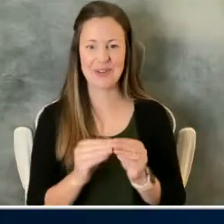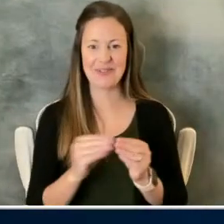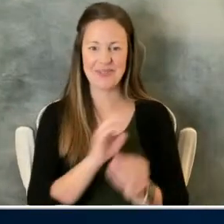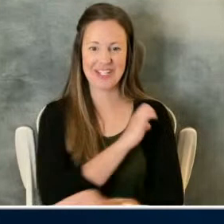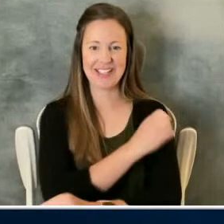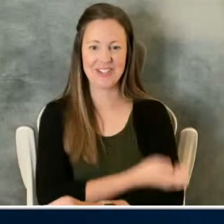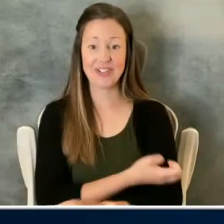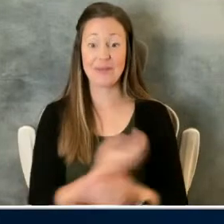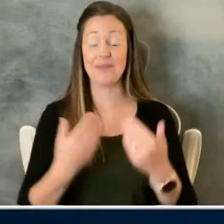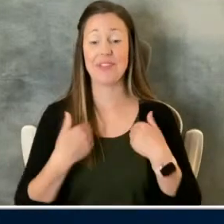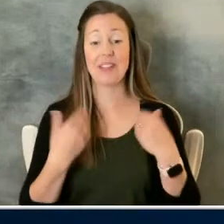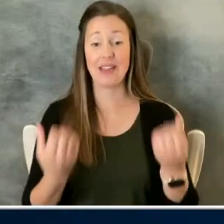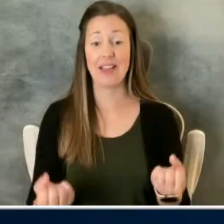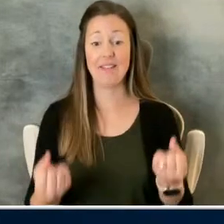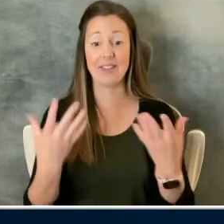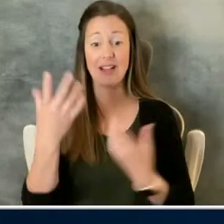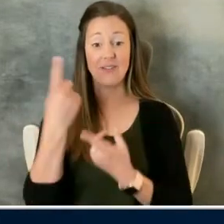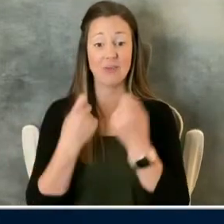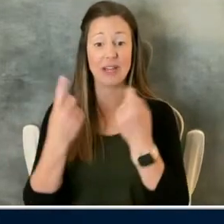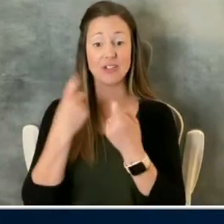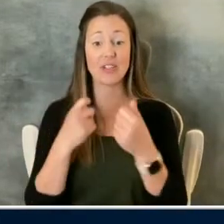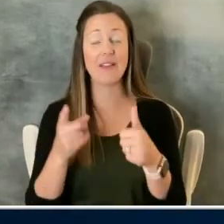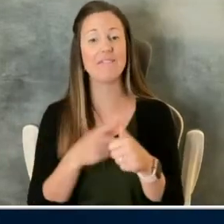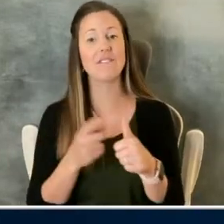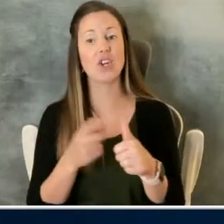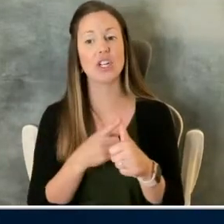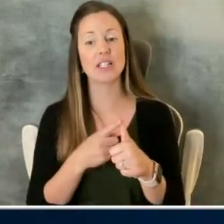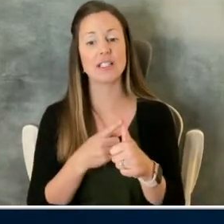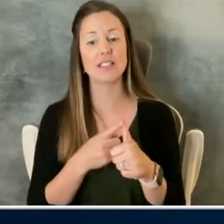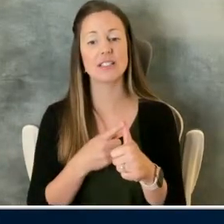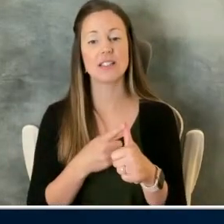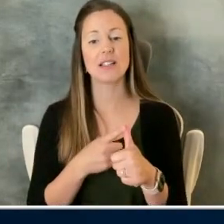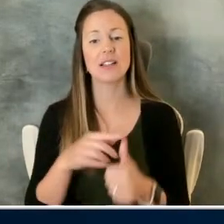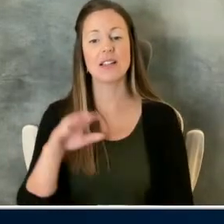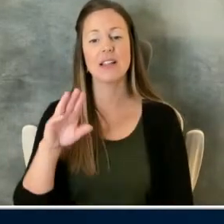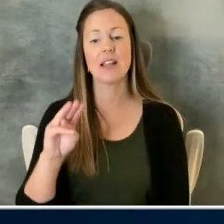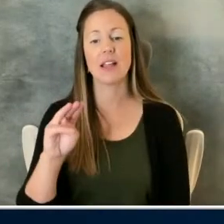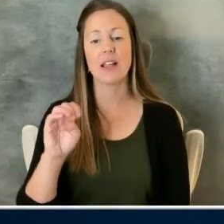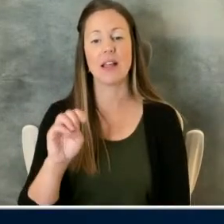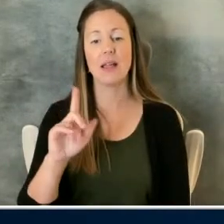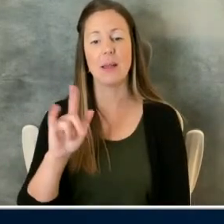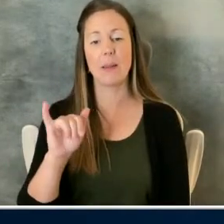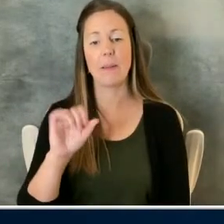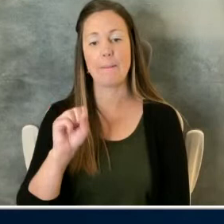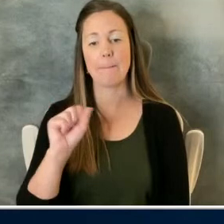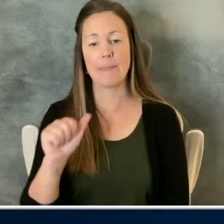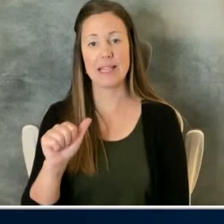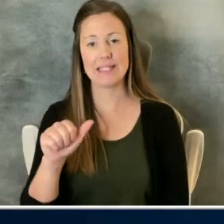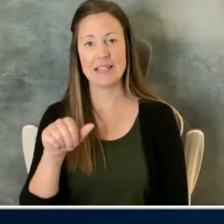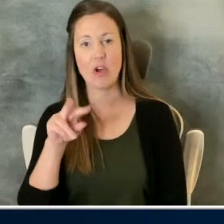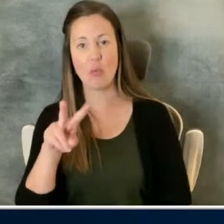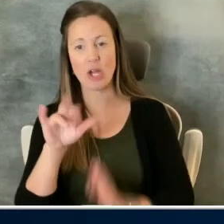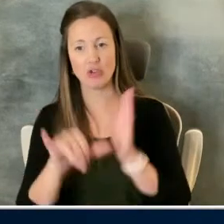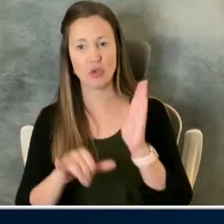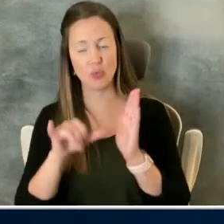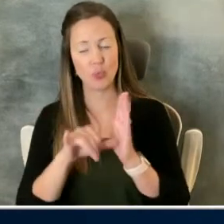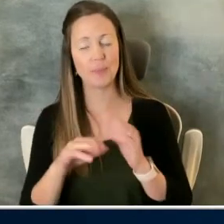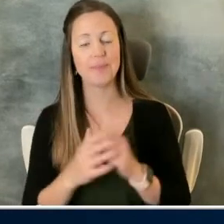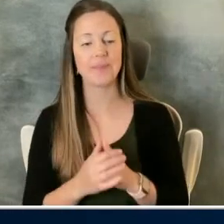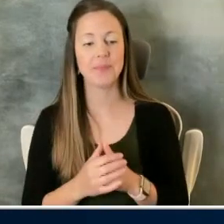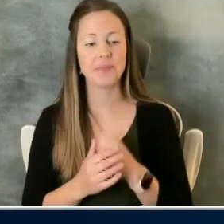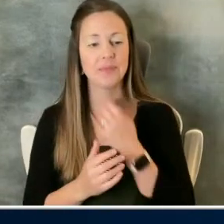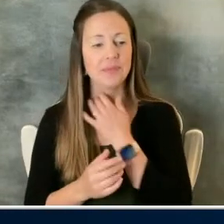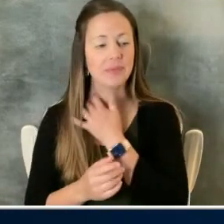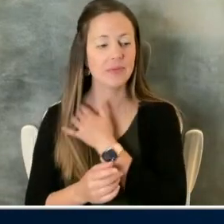of questions coming in. The first one is for Melissa Bunzinski, who's watching us on YouTube. She would like a specific answer